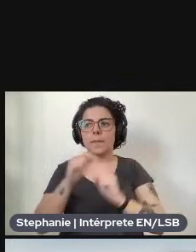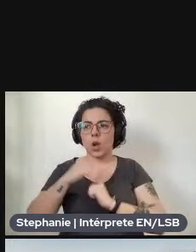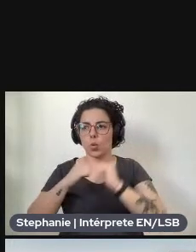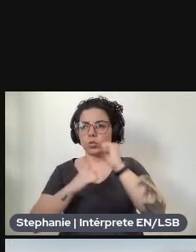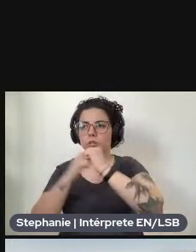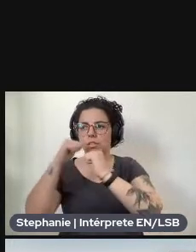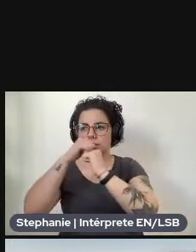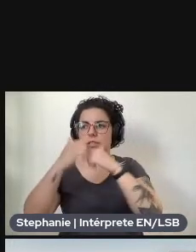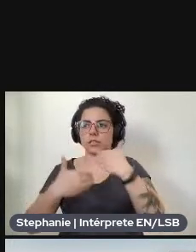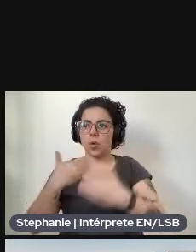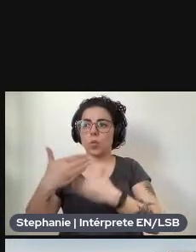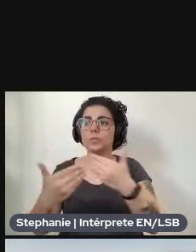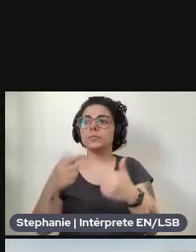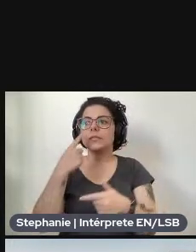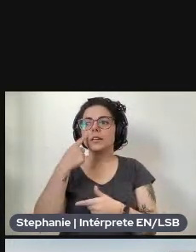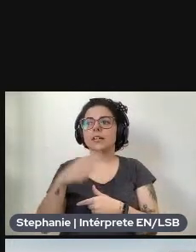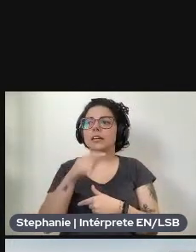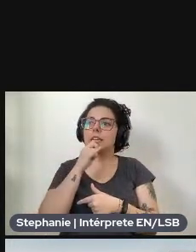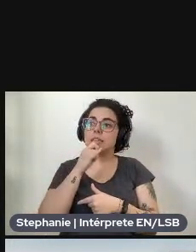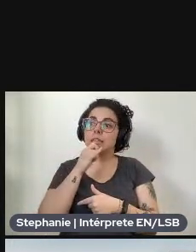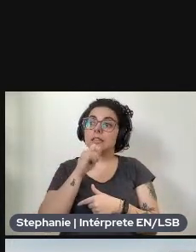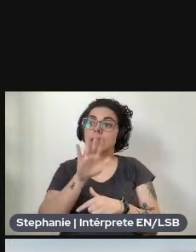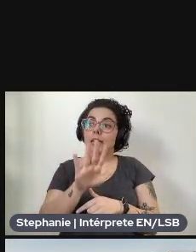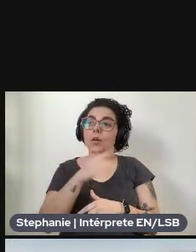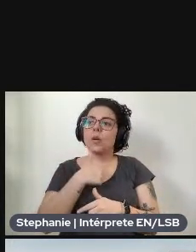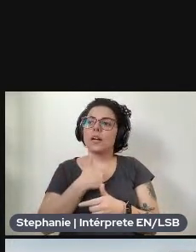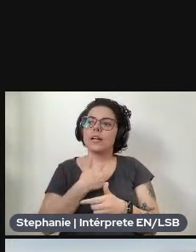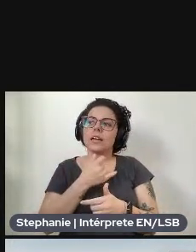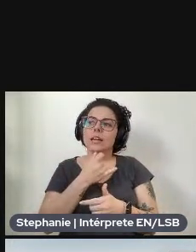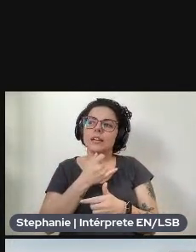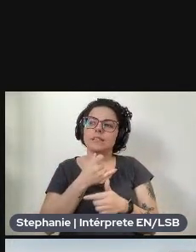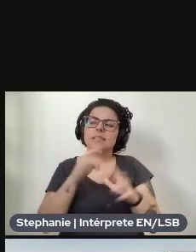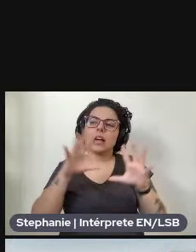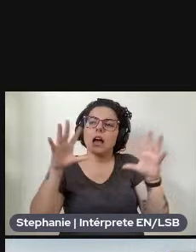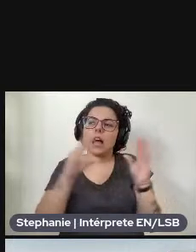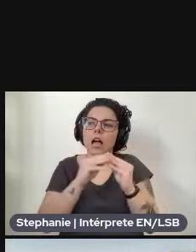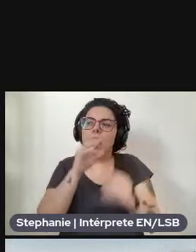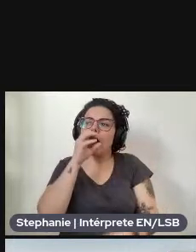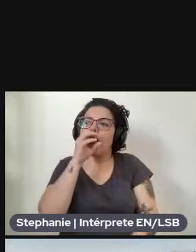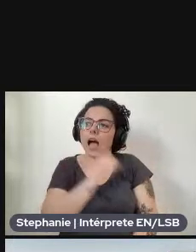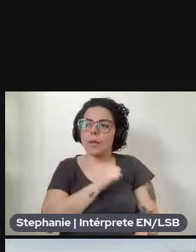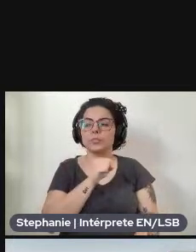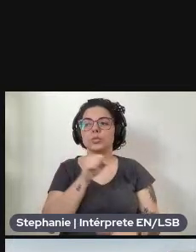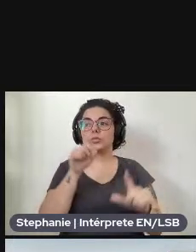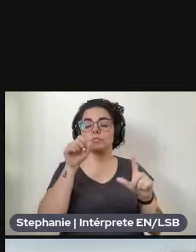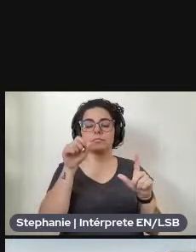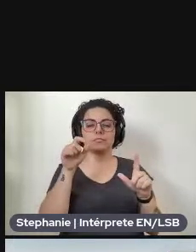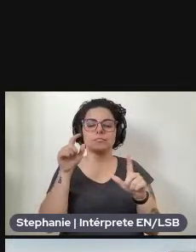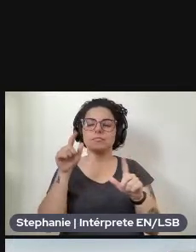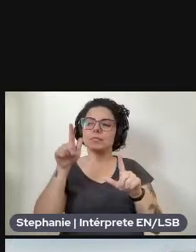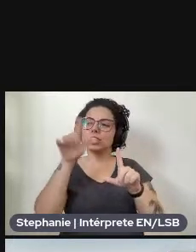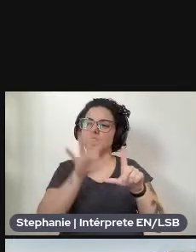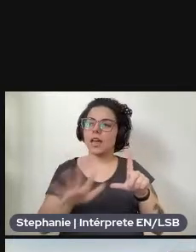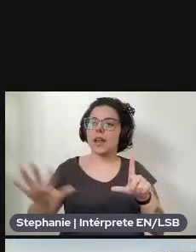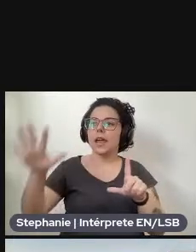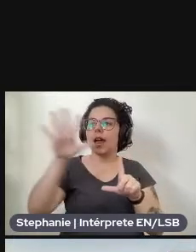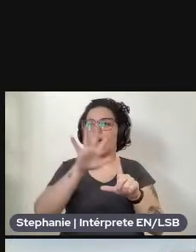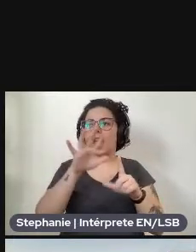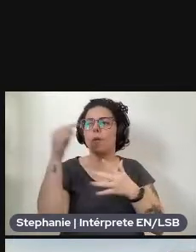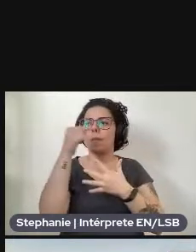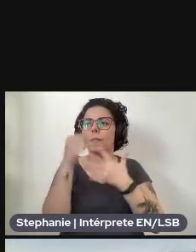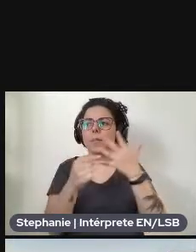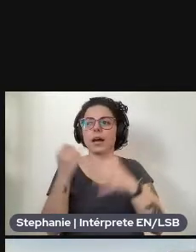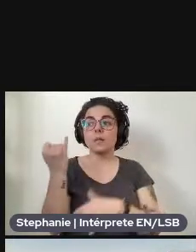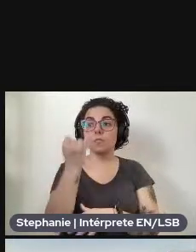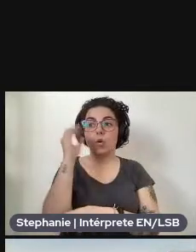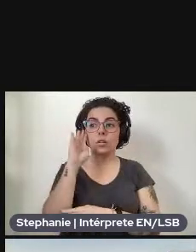constructionalization, now in what follows, I do want to give a very quick nutshell overview of some milestones in their state